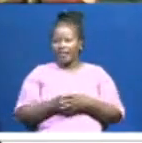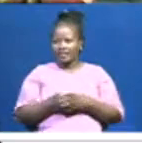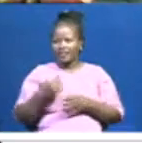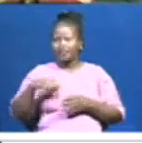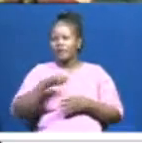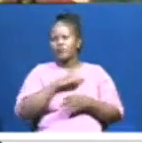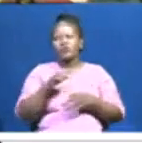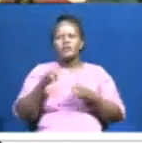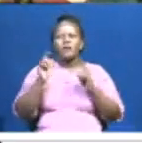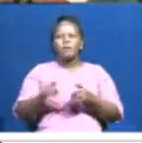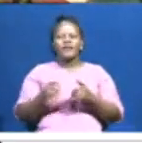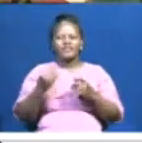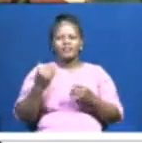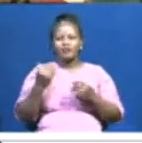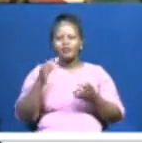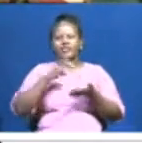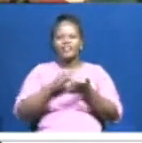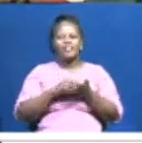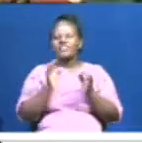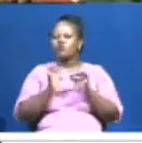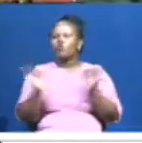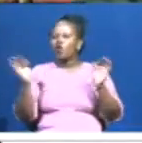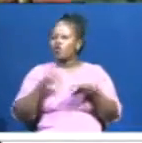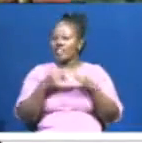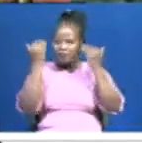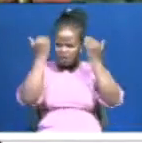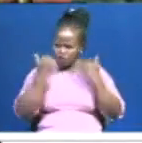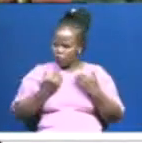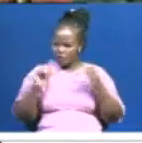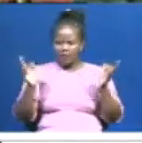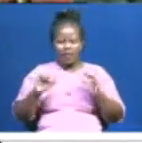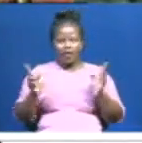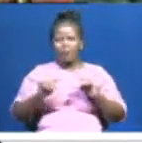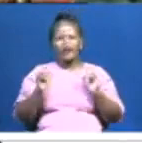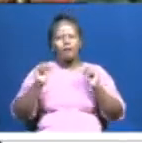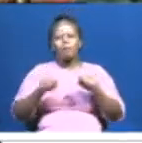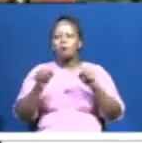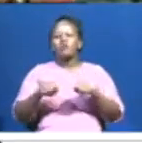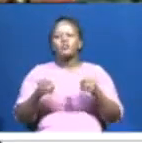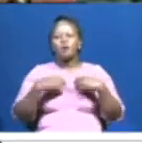take a long time in those courts. We can really go into this alternative